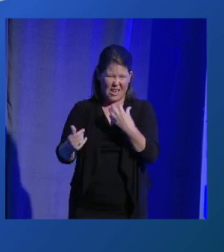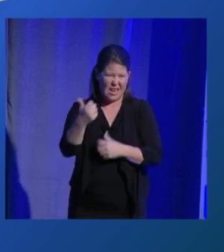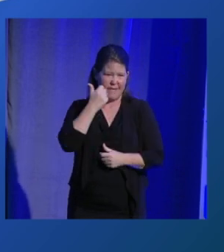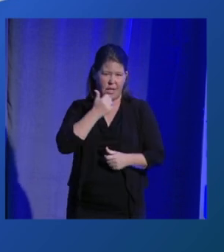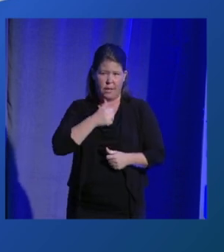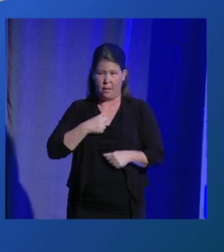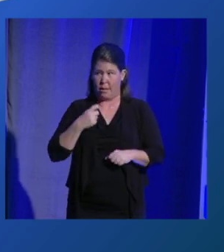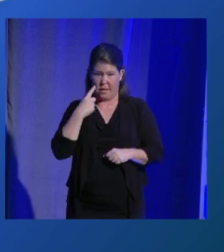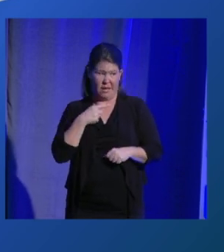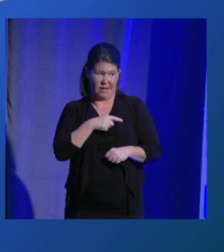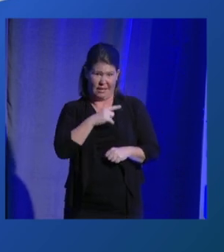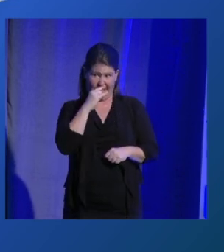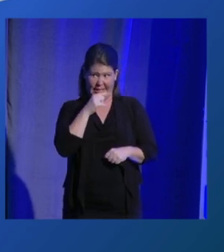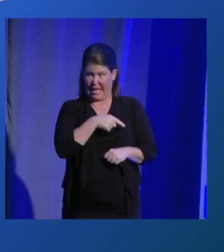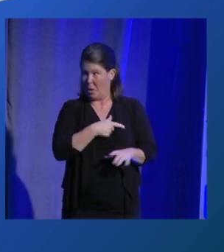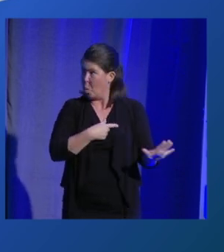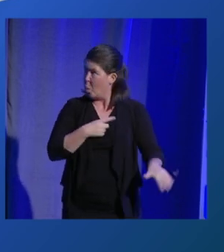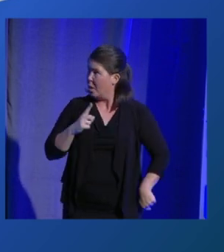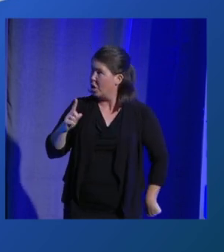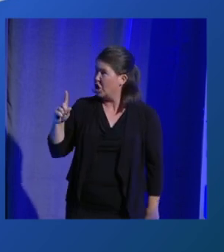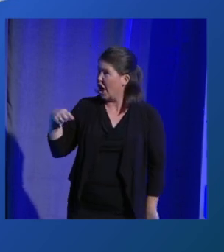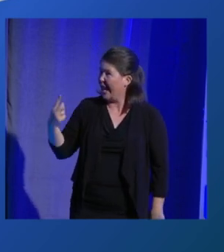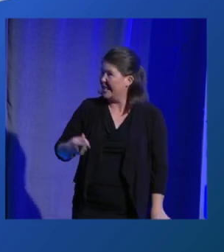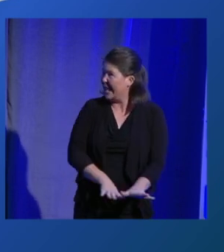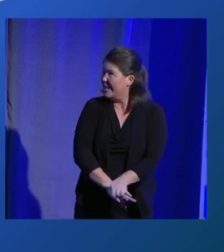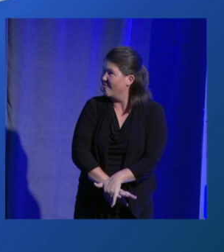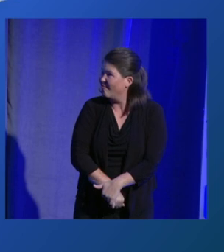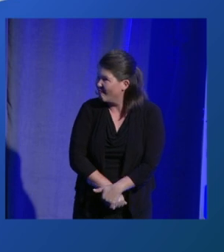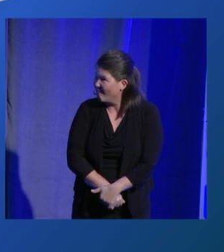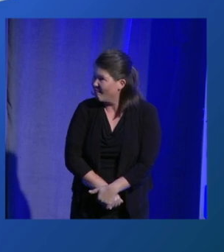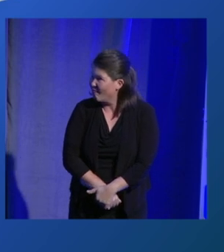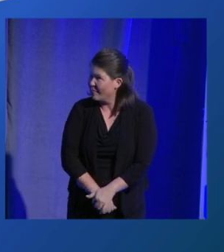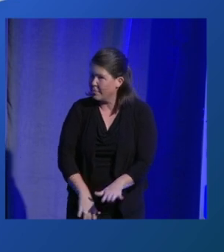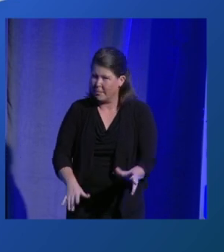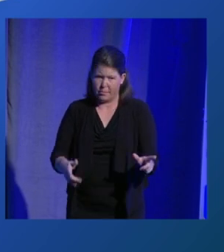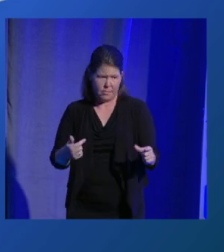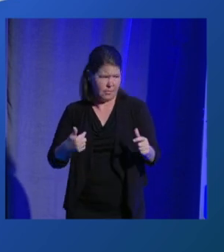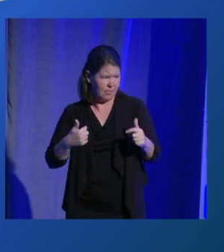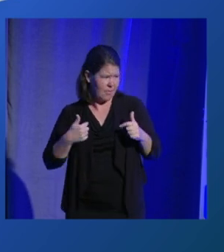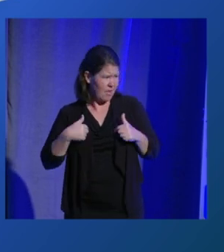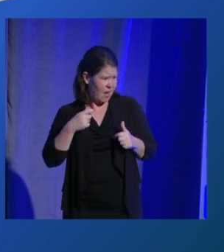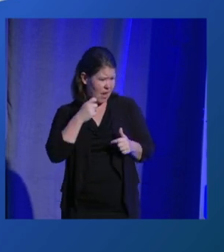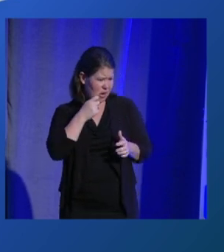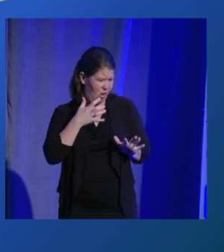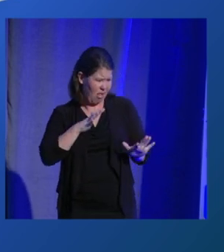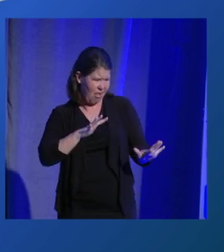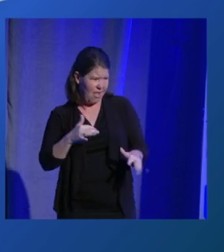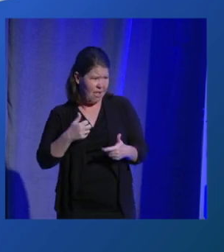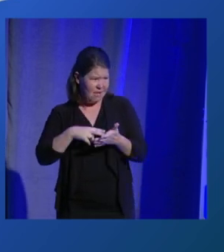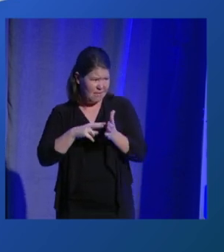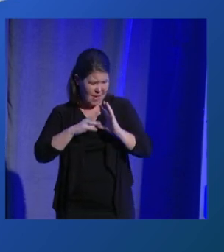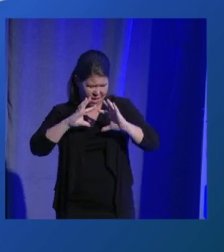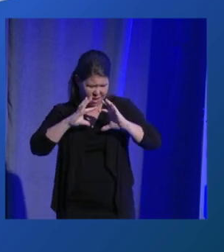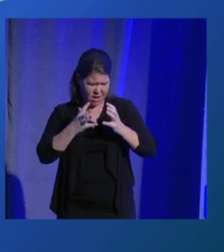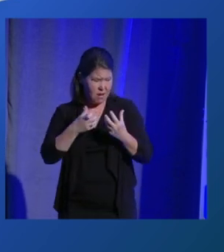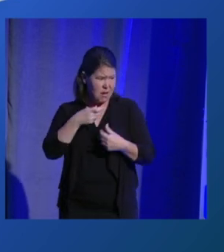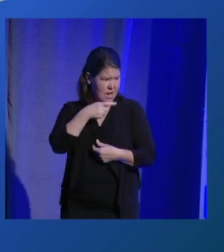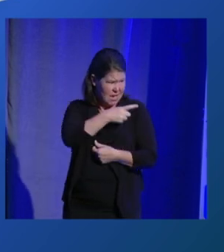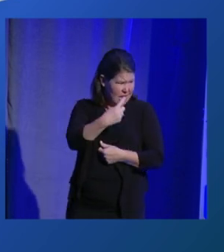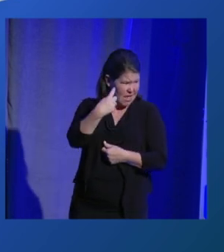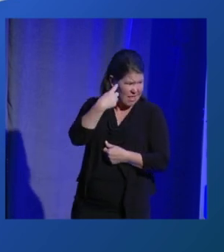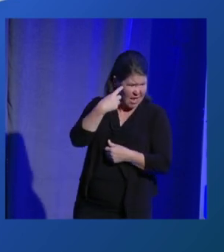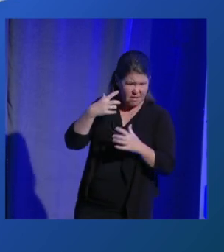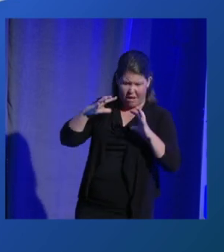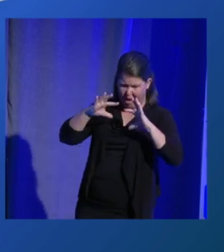happen but you know who's the fool now now right I was and Planet covers every inch